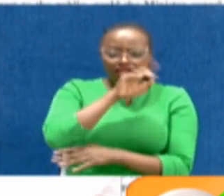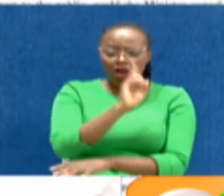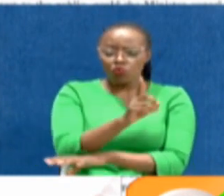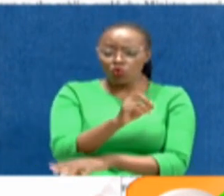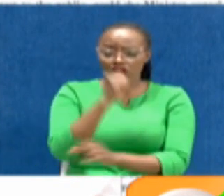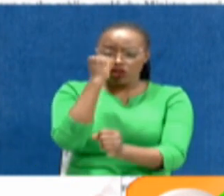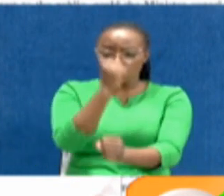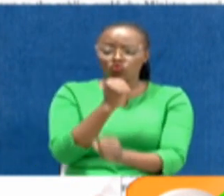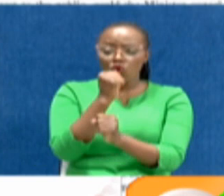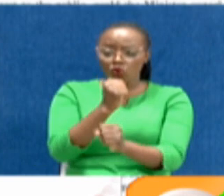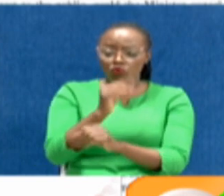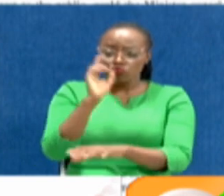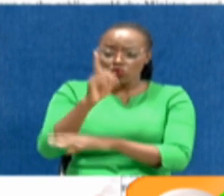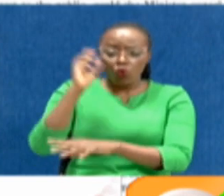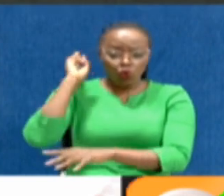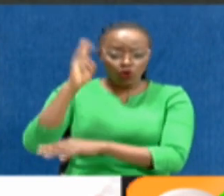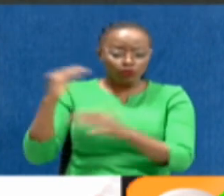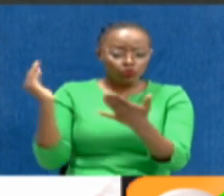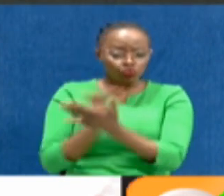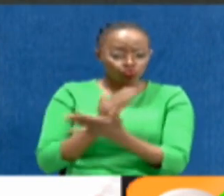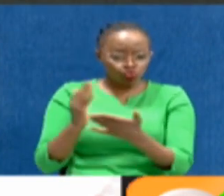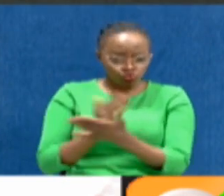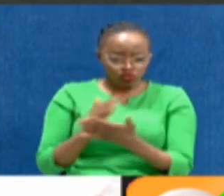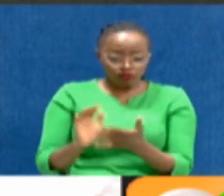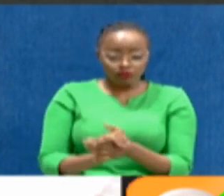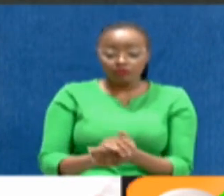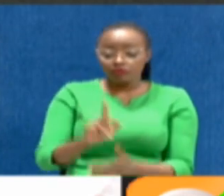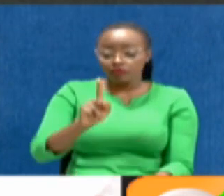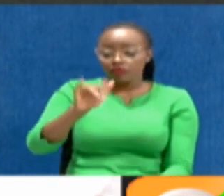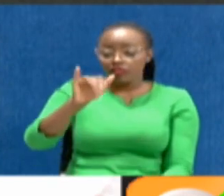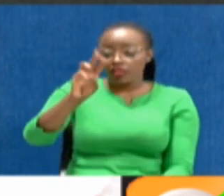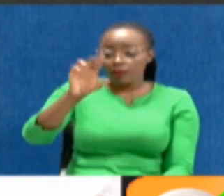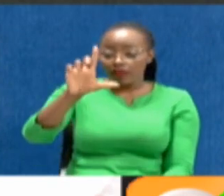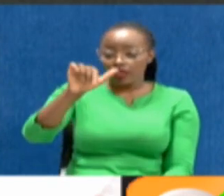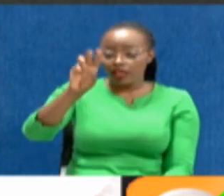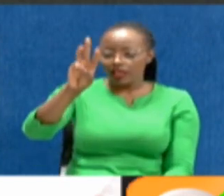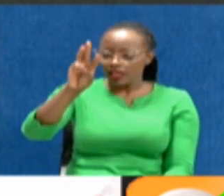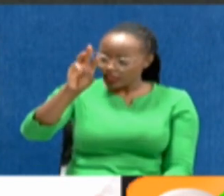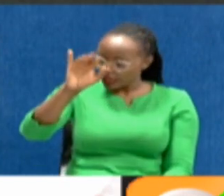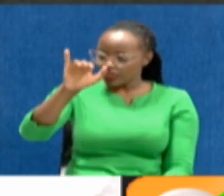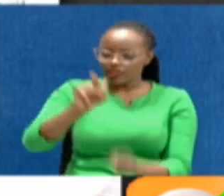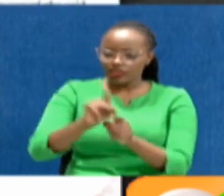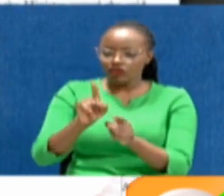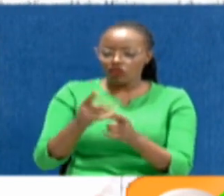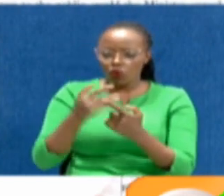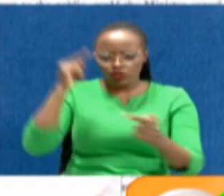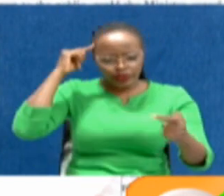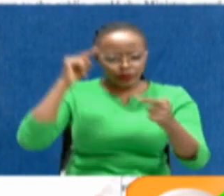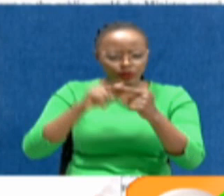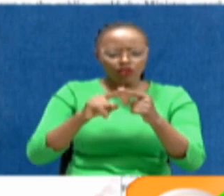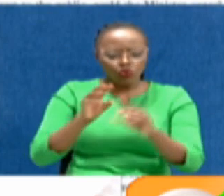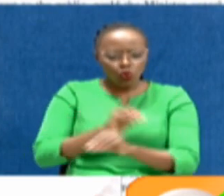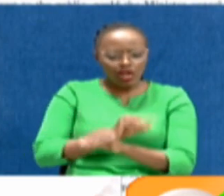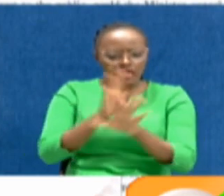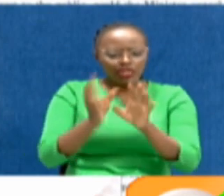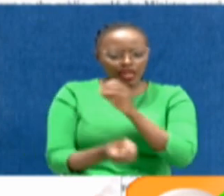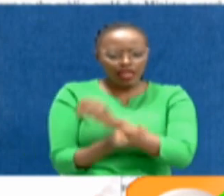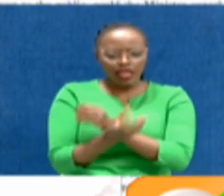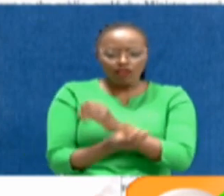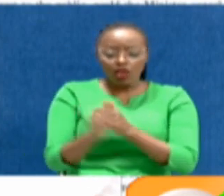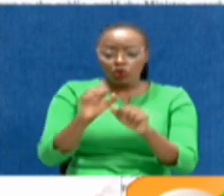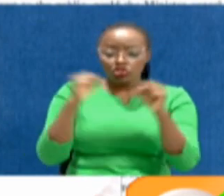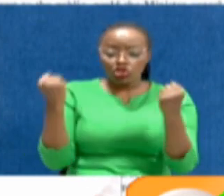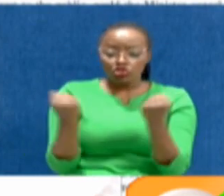danger of completely being wiped off. The Kimilili MP then was more deliberate in pushing Lotodo to come out clear which